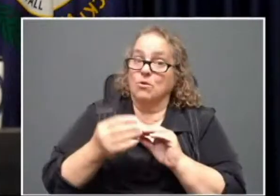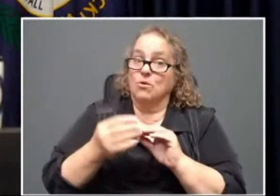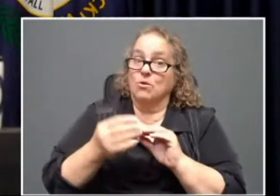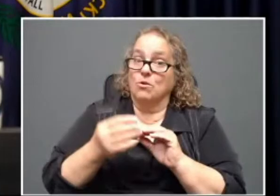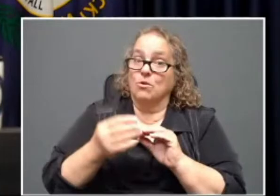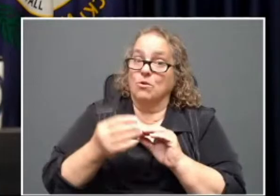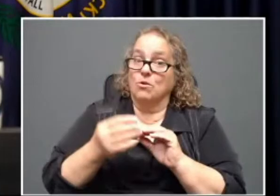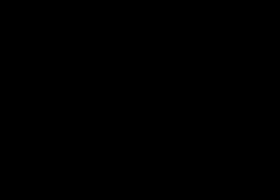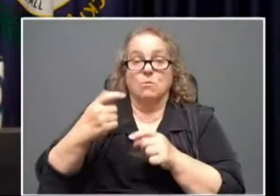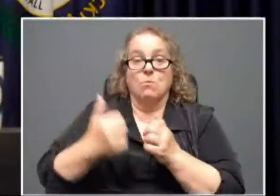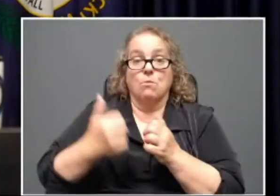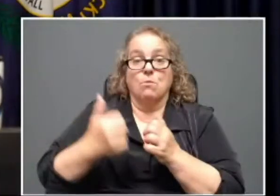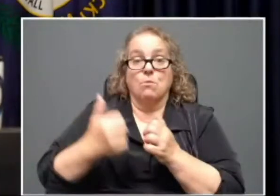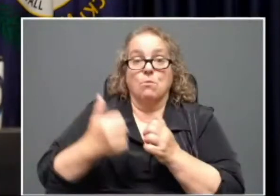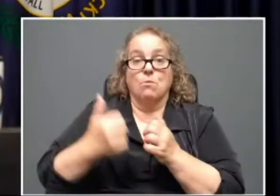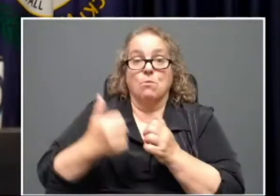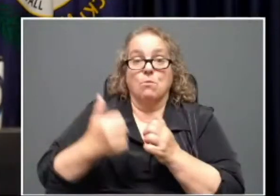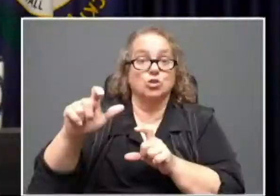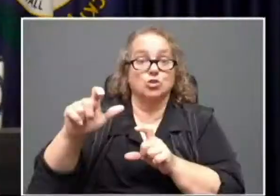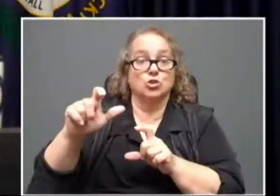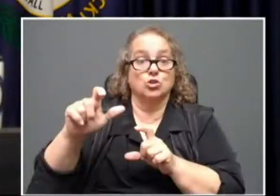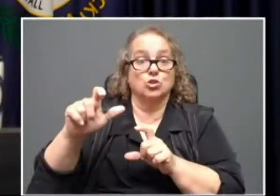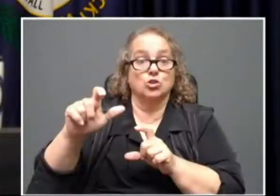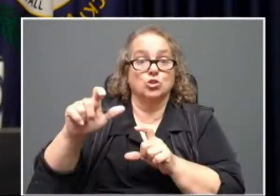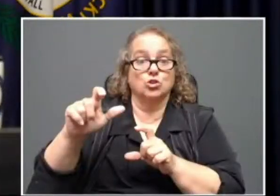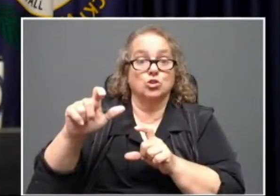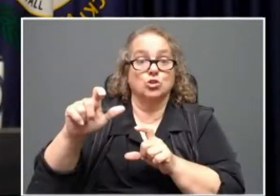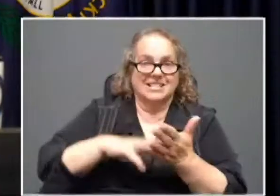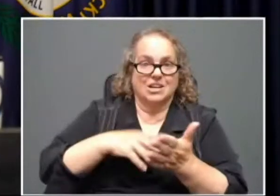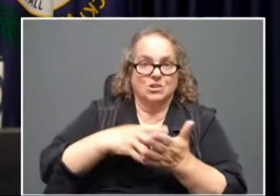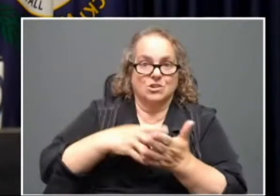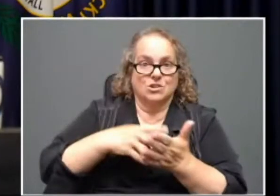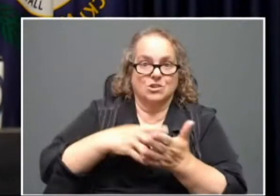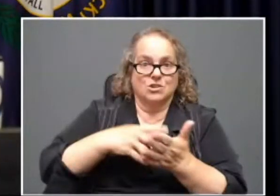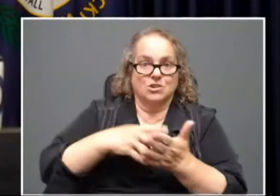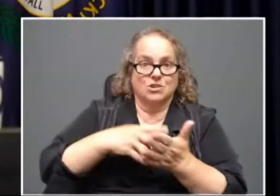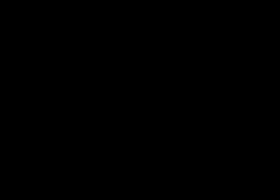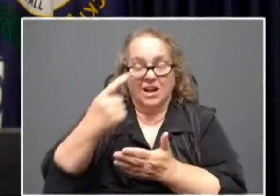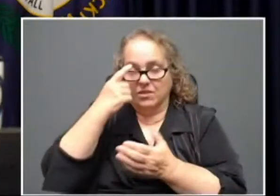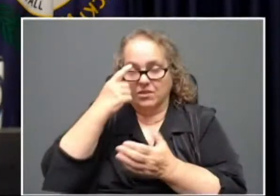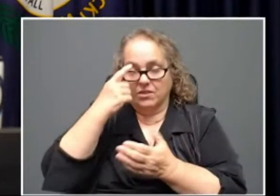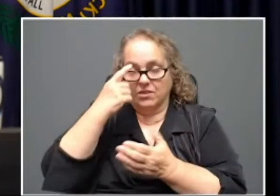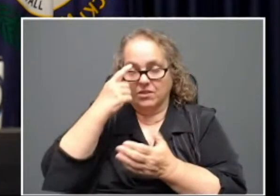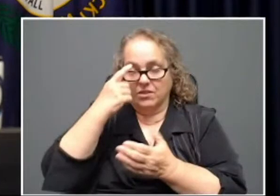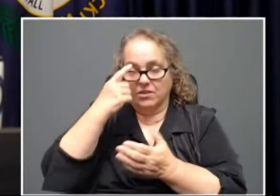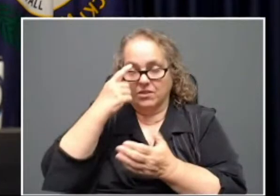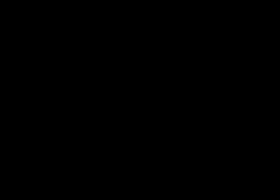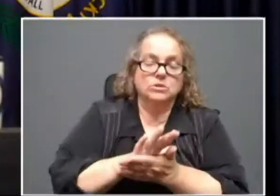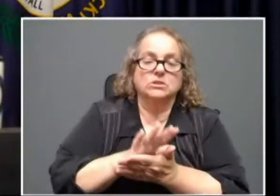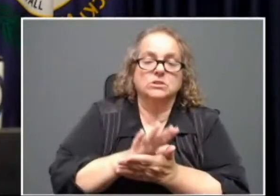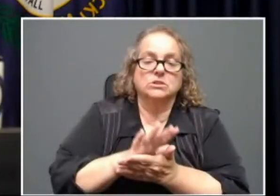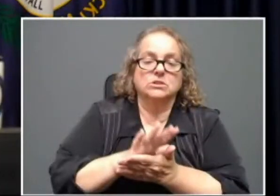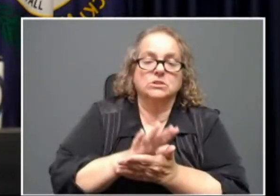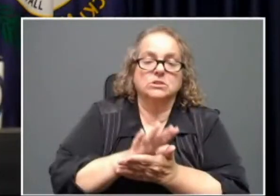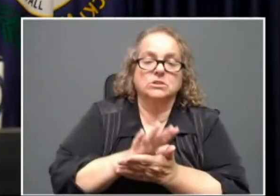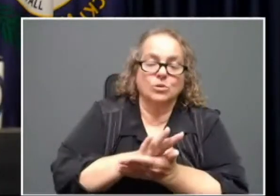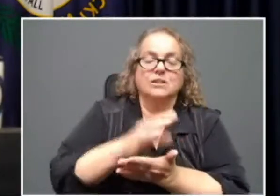larger ones are being scheduled for this week. I think there are a number of high schools and middle schools and other